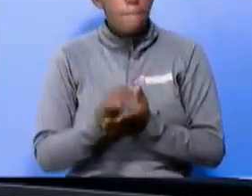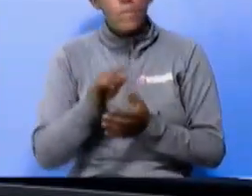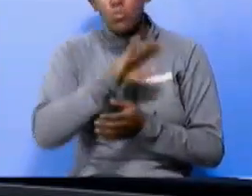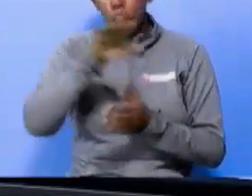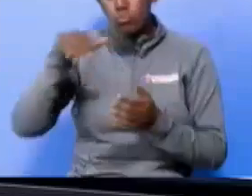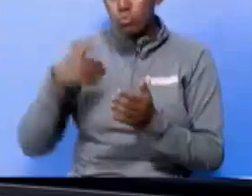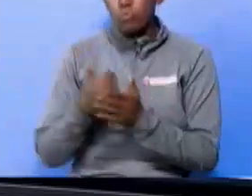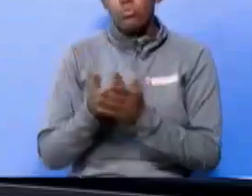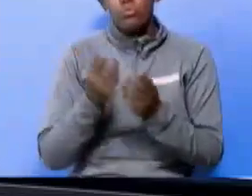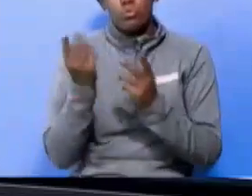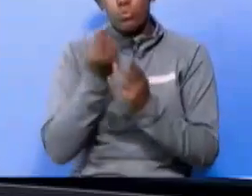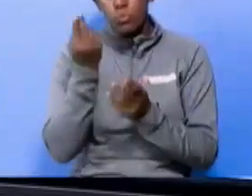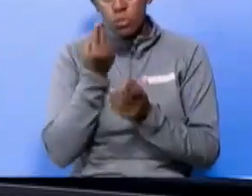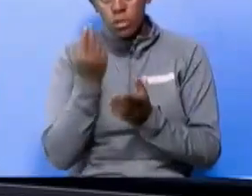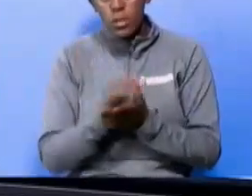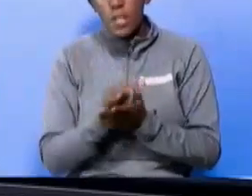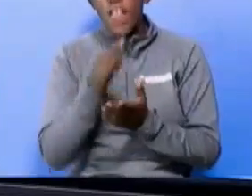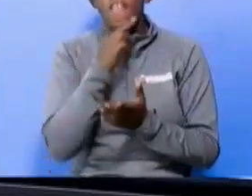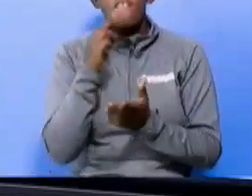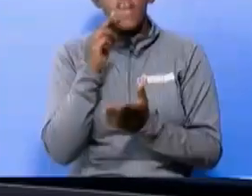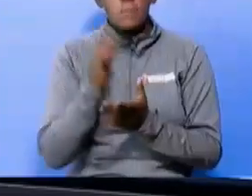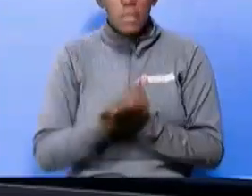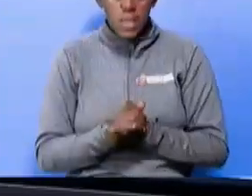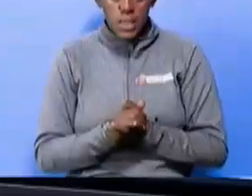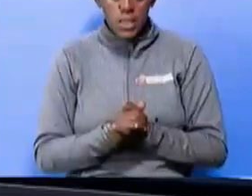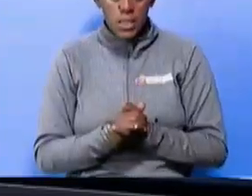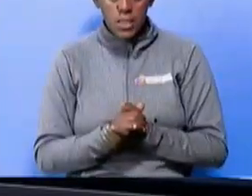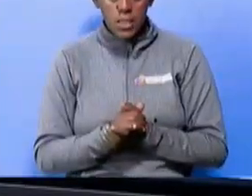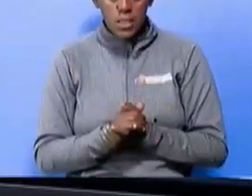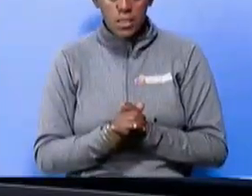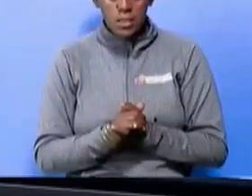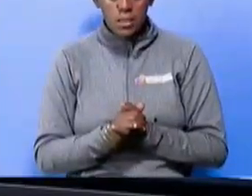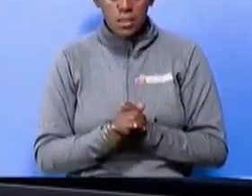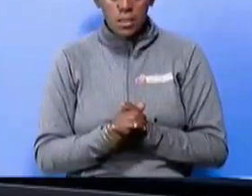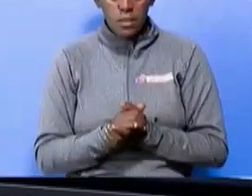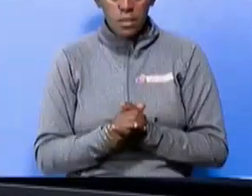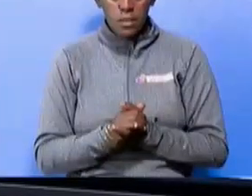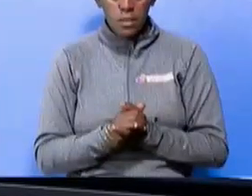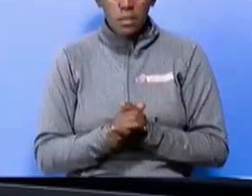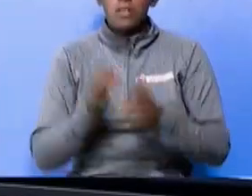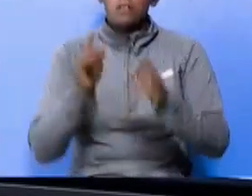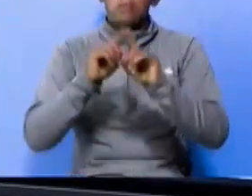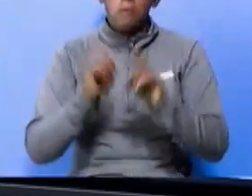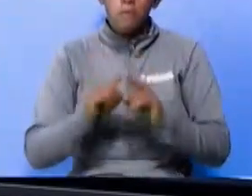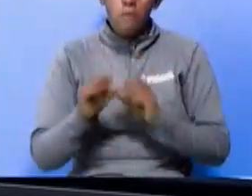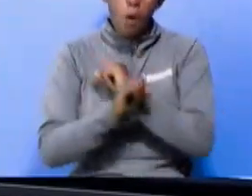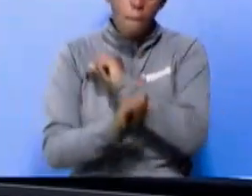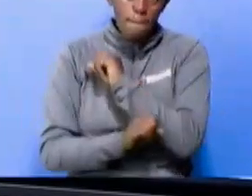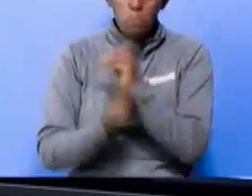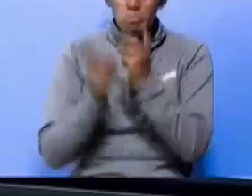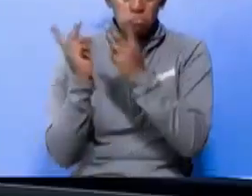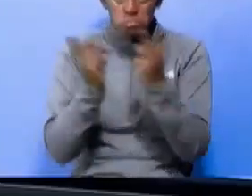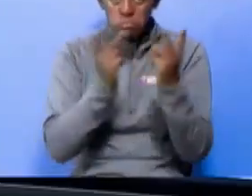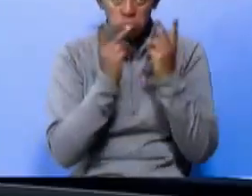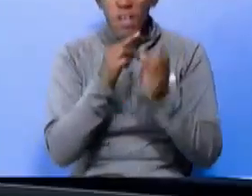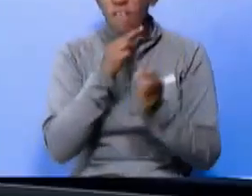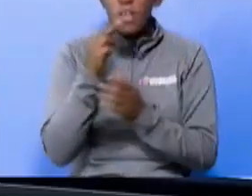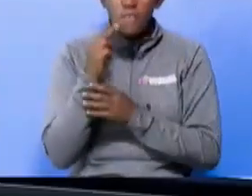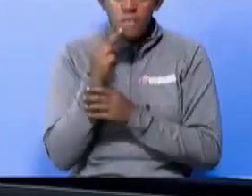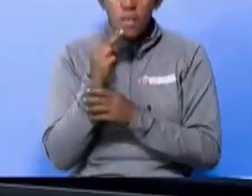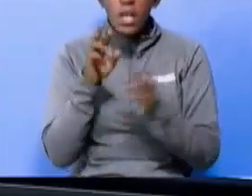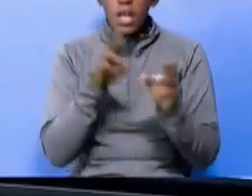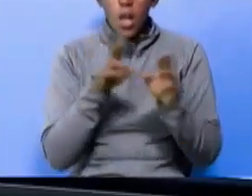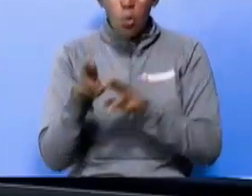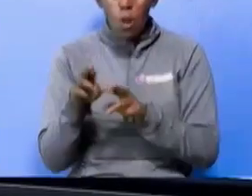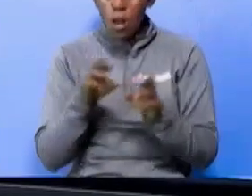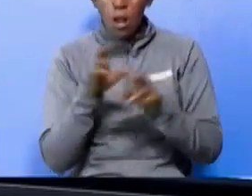these verbs. Let's go and form some of the verbs with these regular